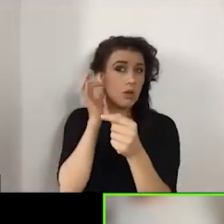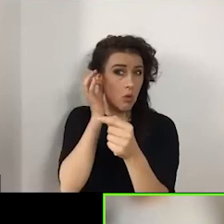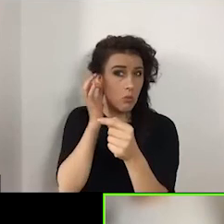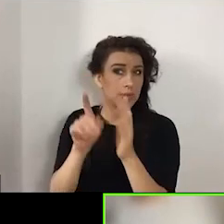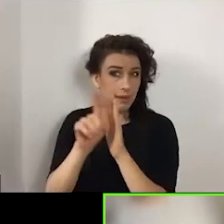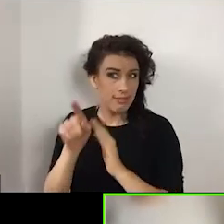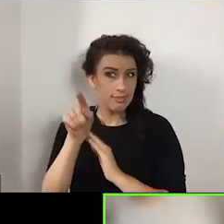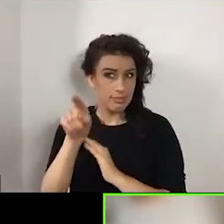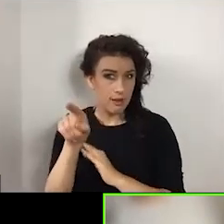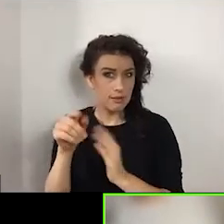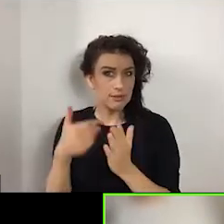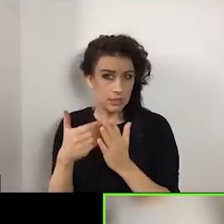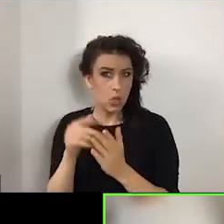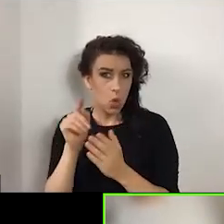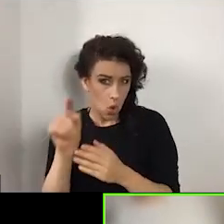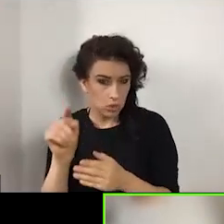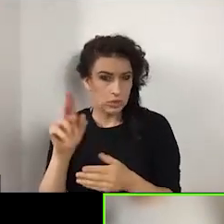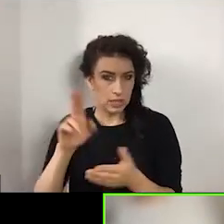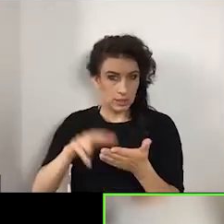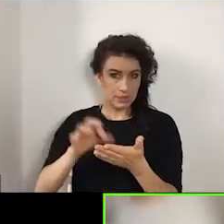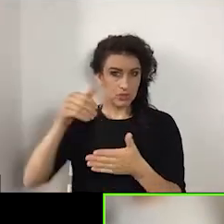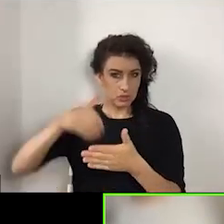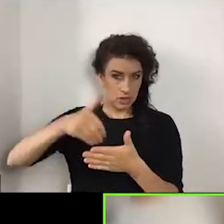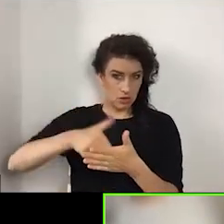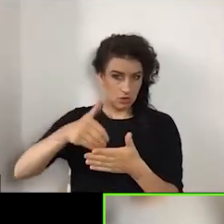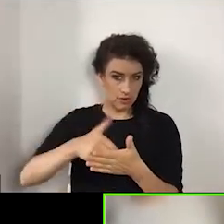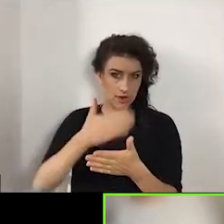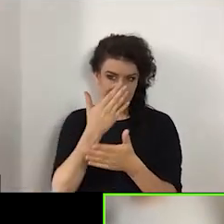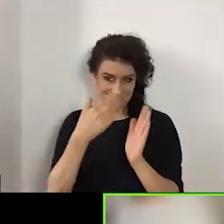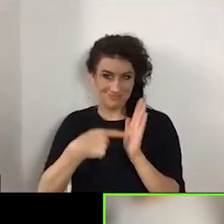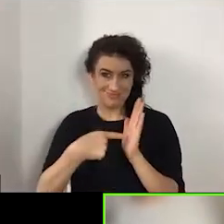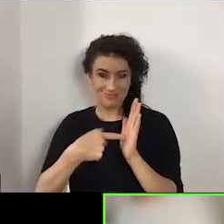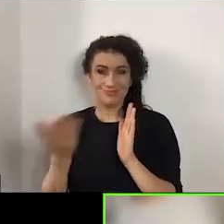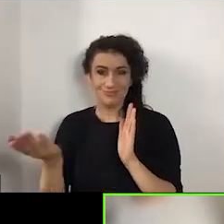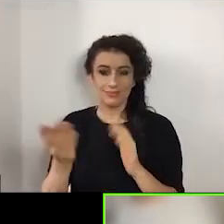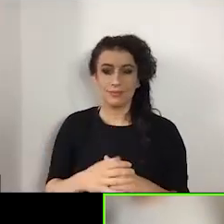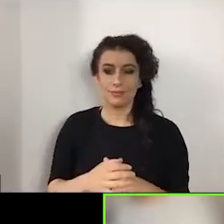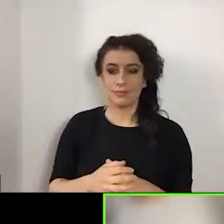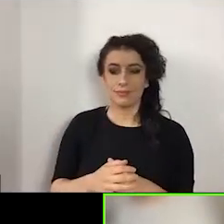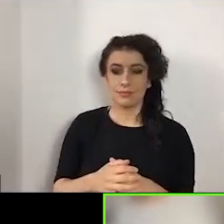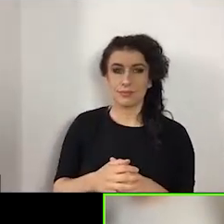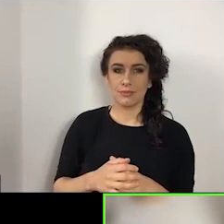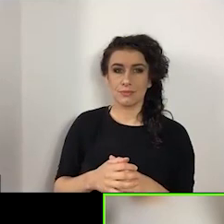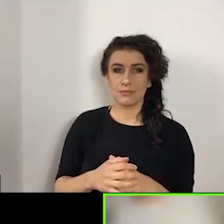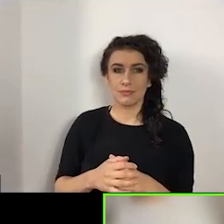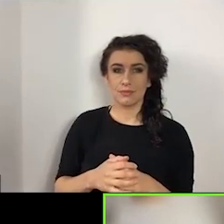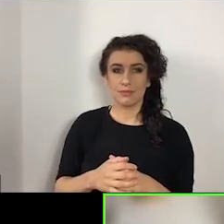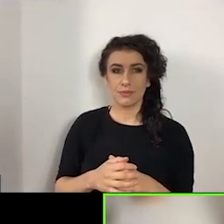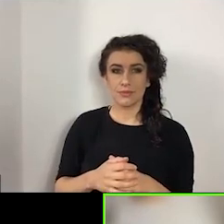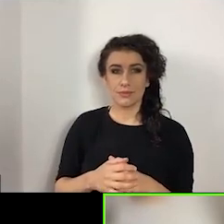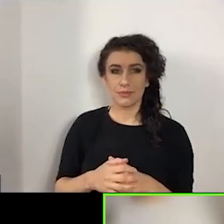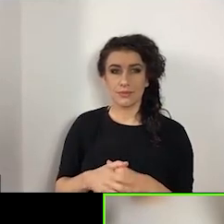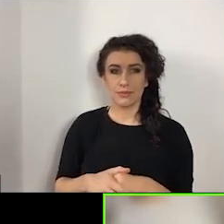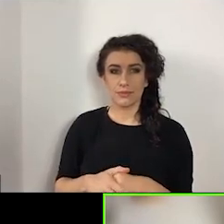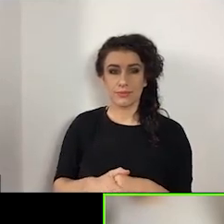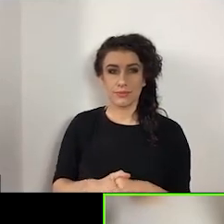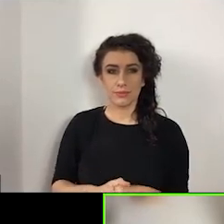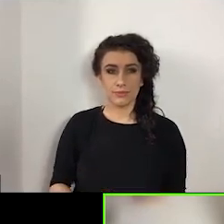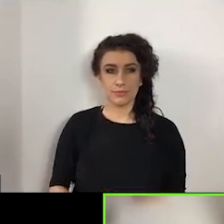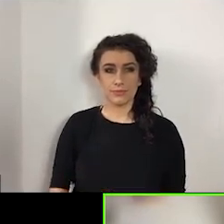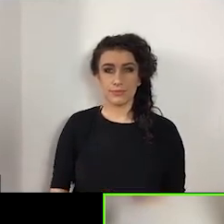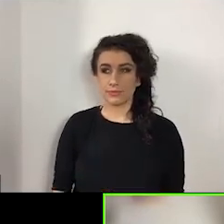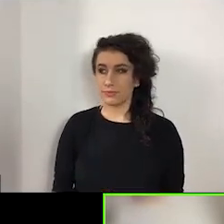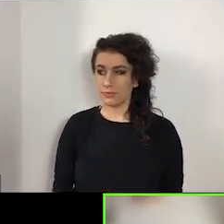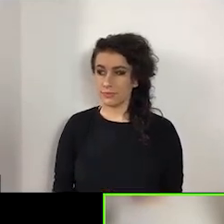hatred against women, regardless what they are doing, you know, just because they are women, you know, like when you're in a meeting and